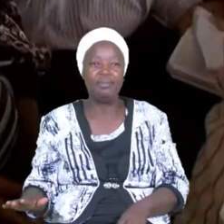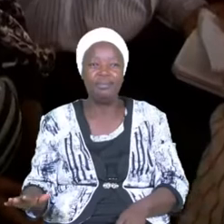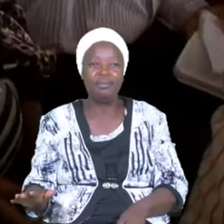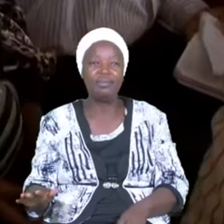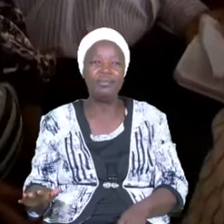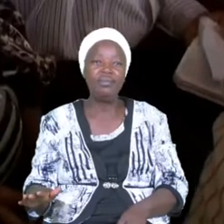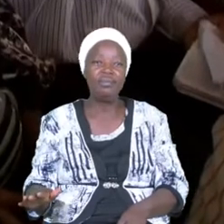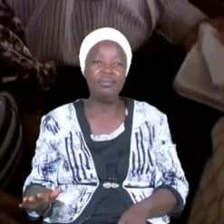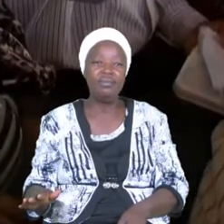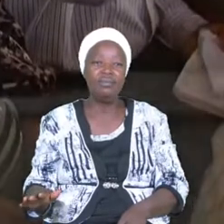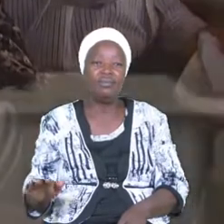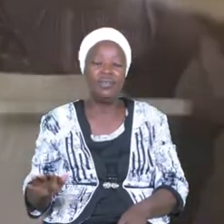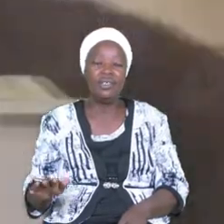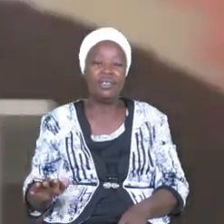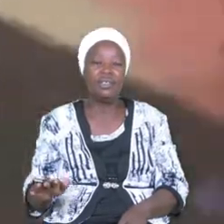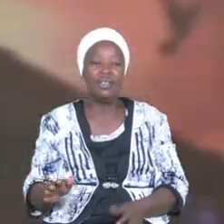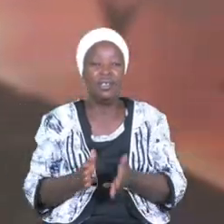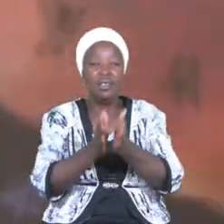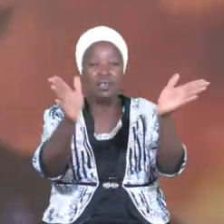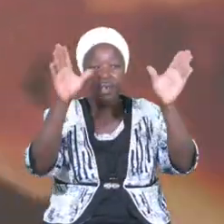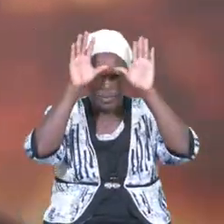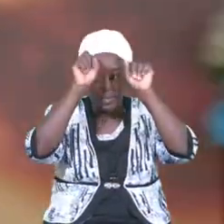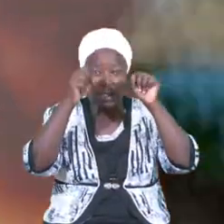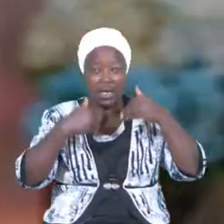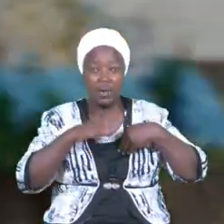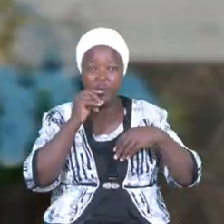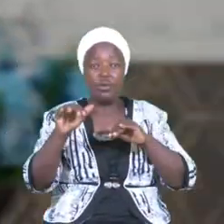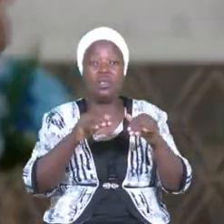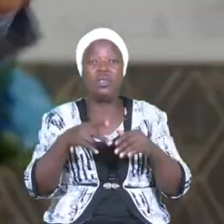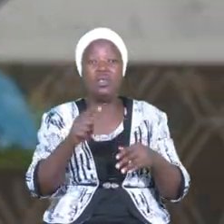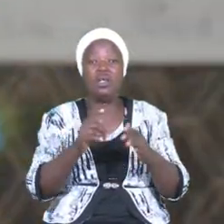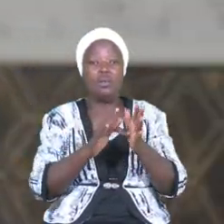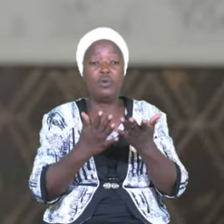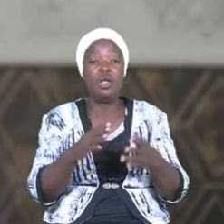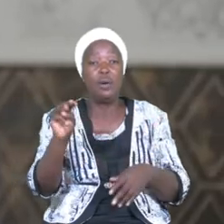I've been doing the Monday Bible study since